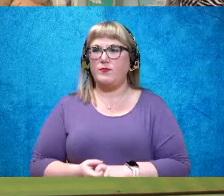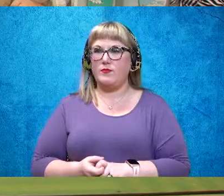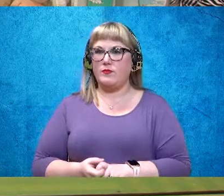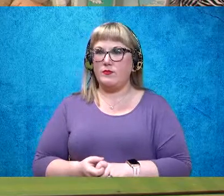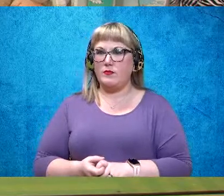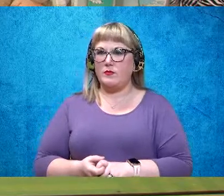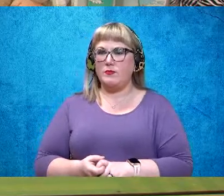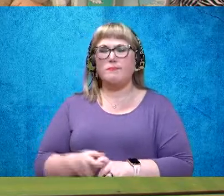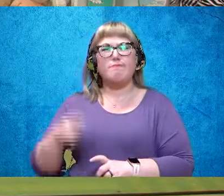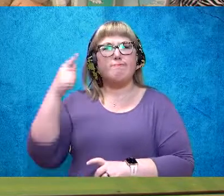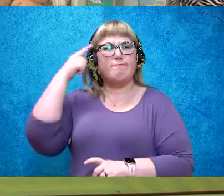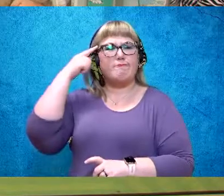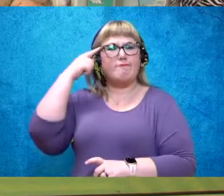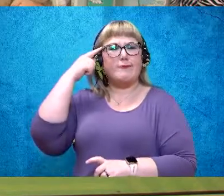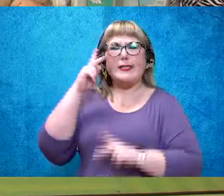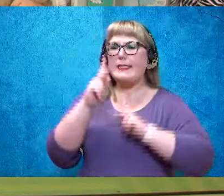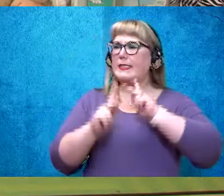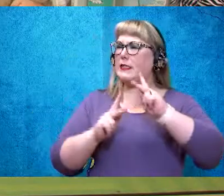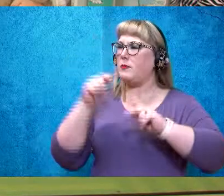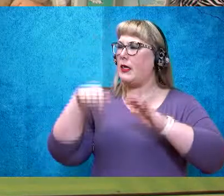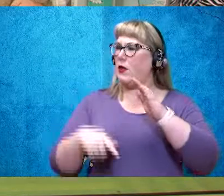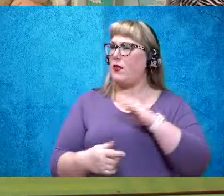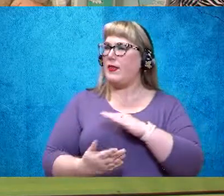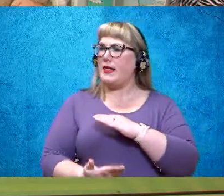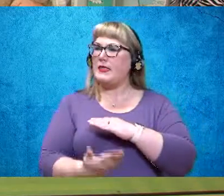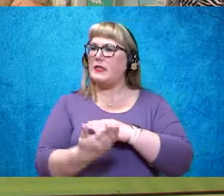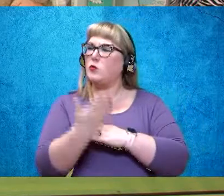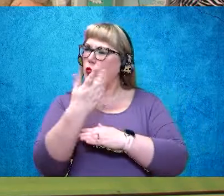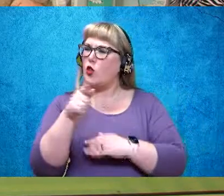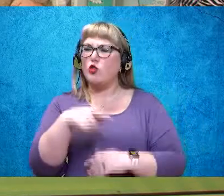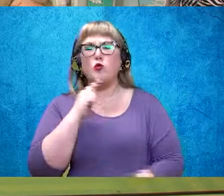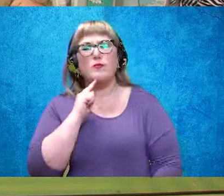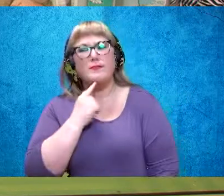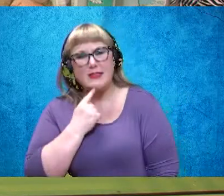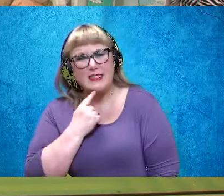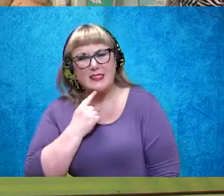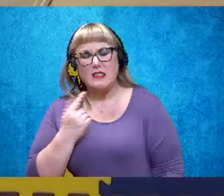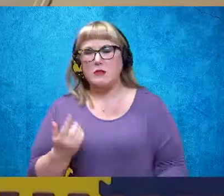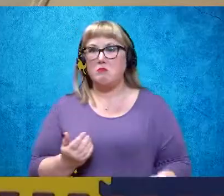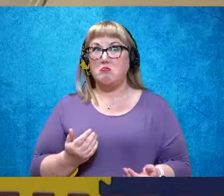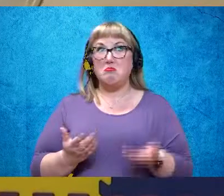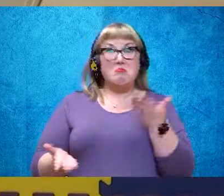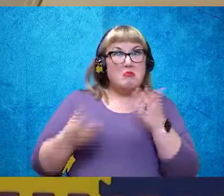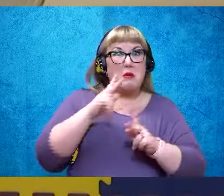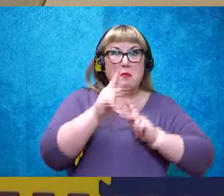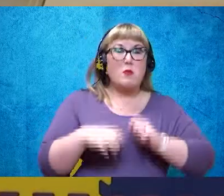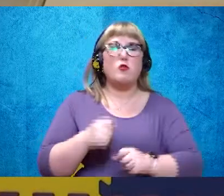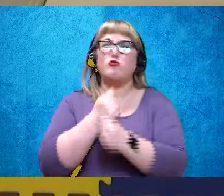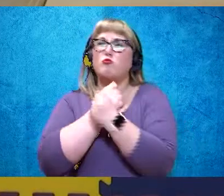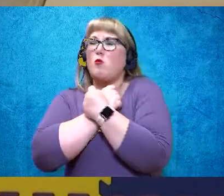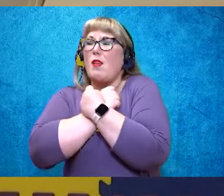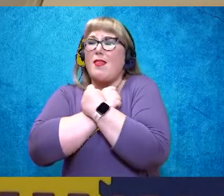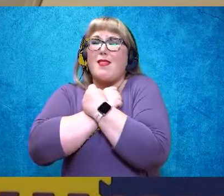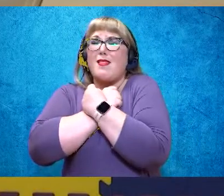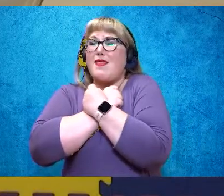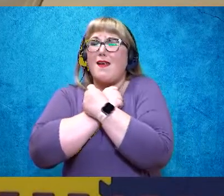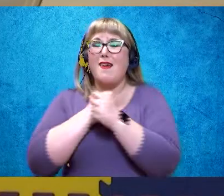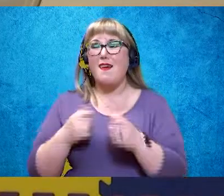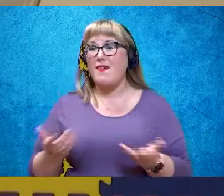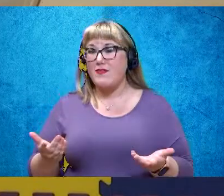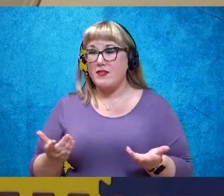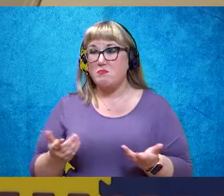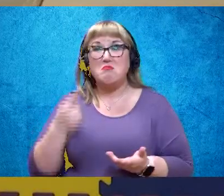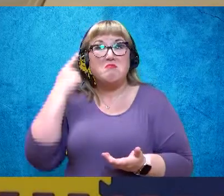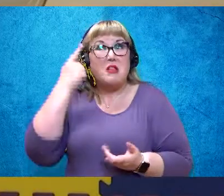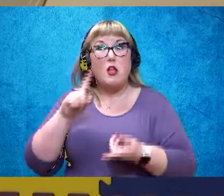Can you think of some people this morning that you miss? Some people maybe that you love very much in your heart? Think about